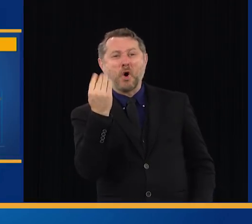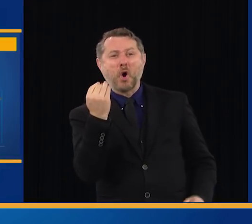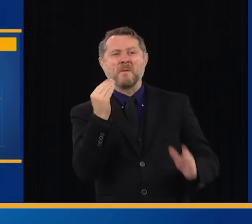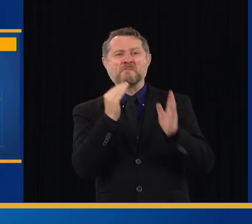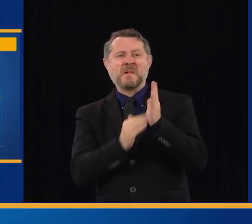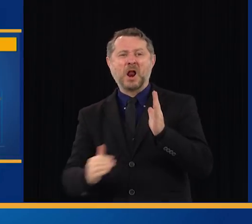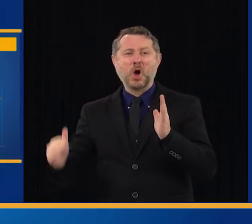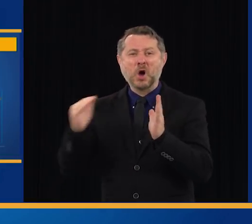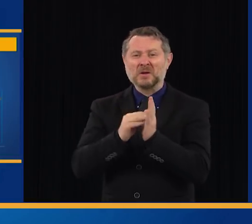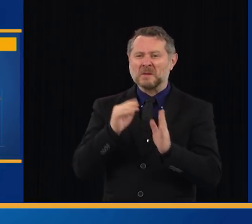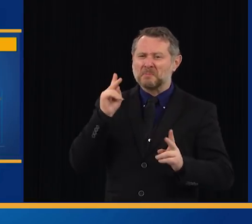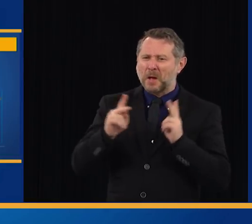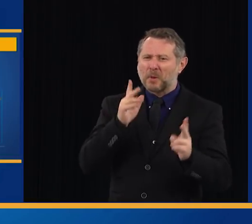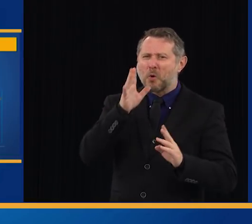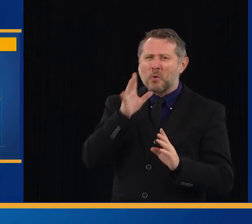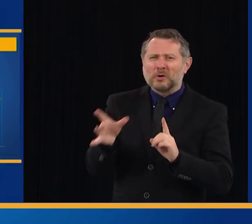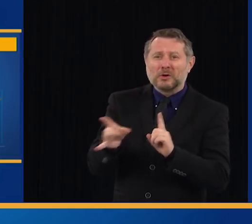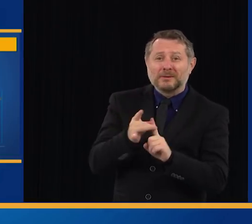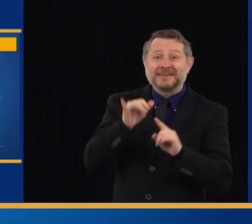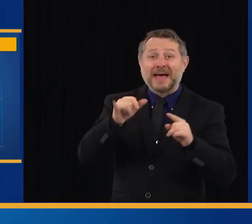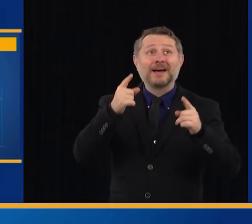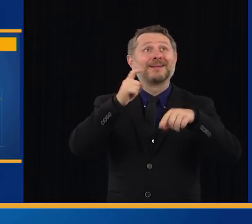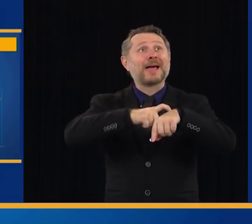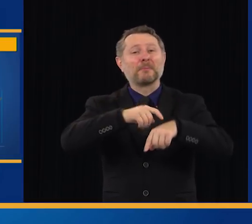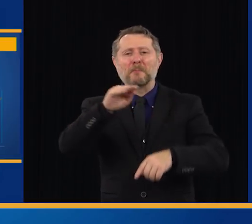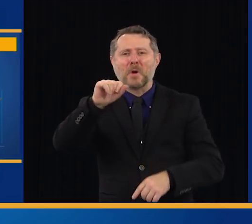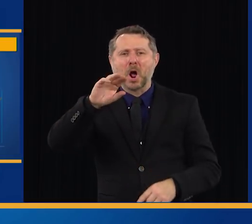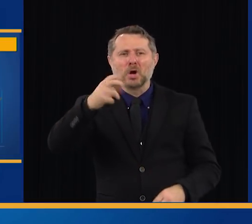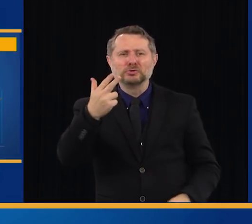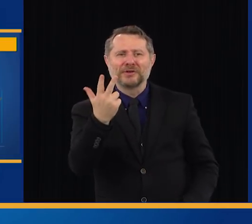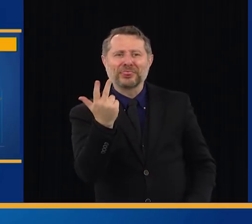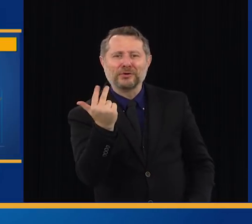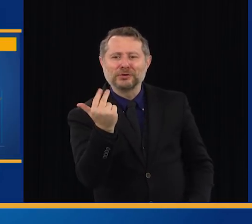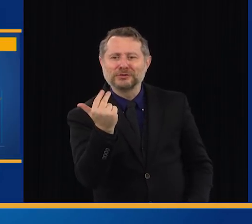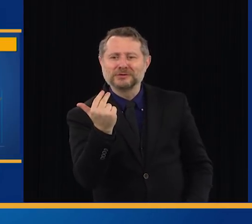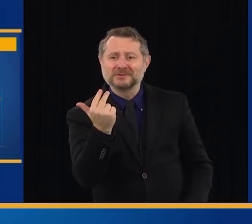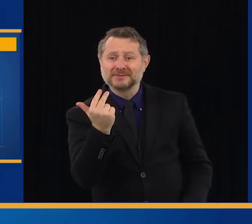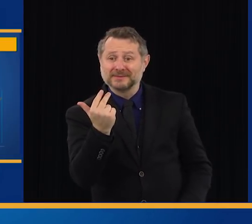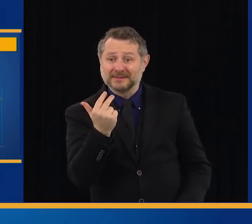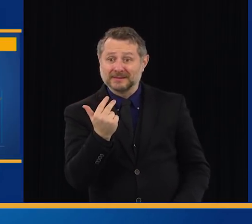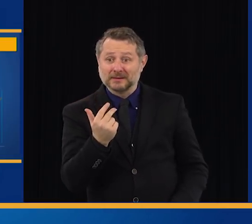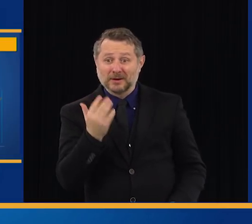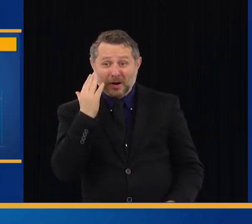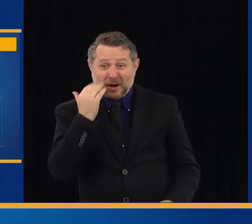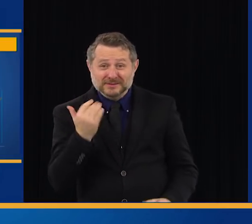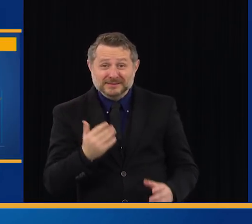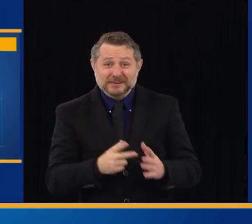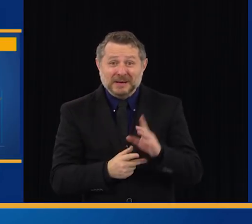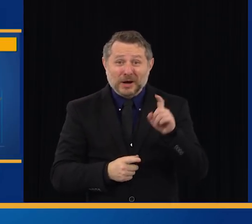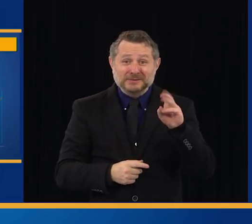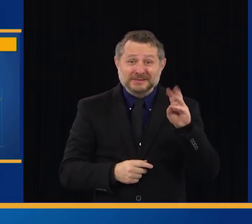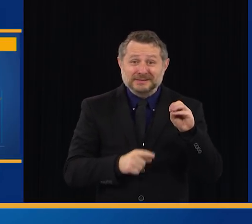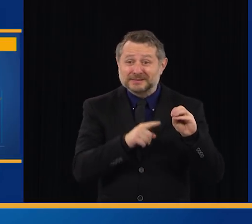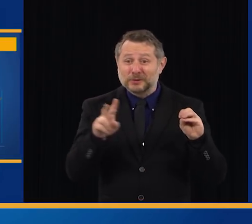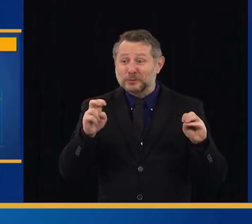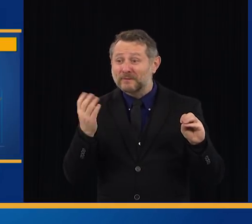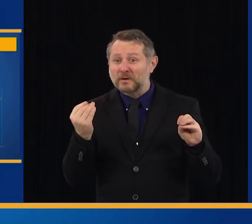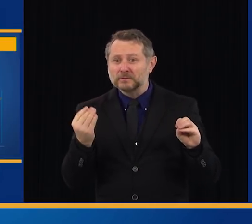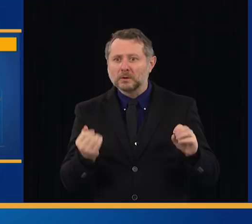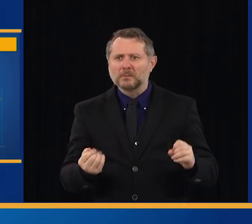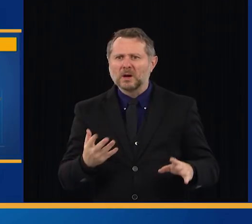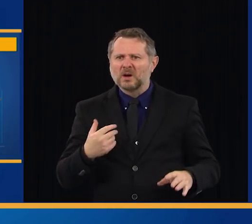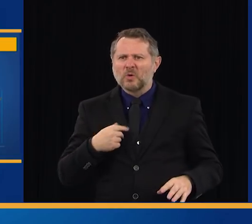March 13th. That's what the CDC was projecting. You know how many 160 to 214 million are? We only